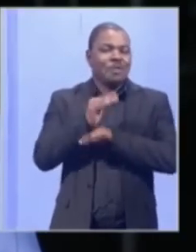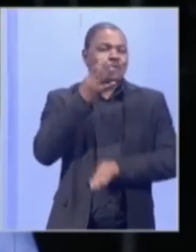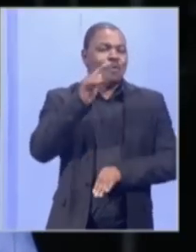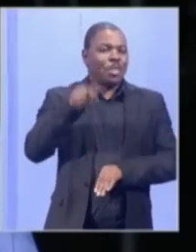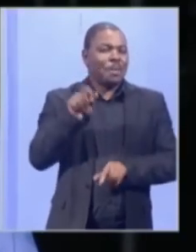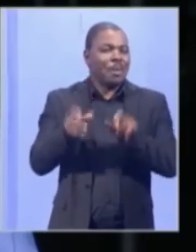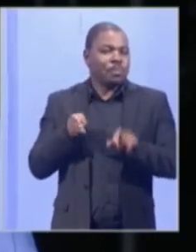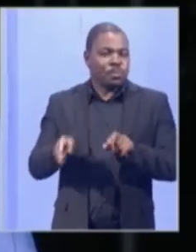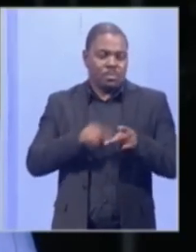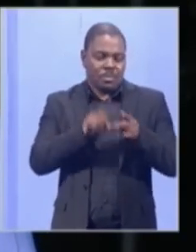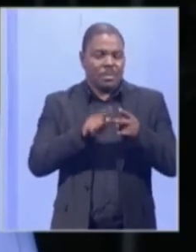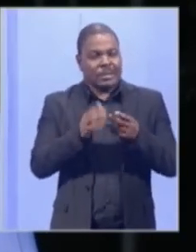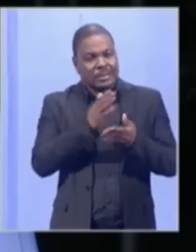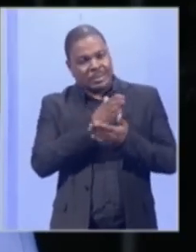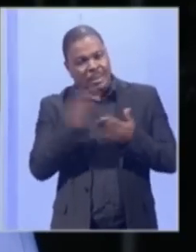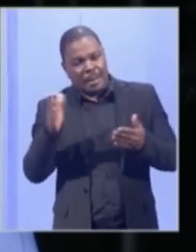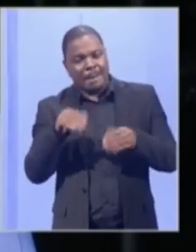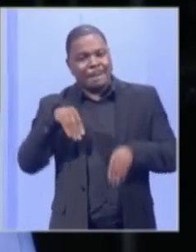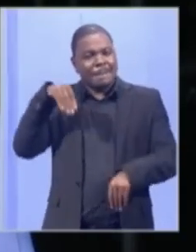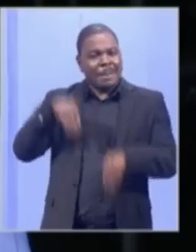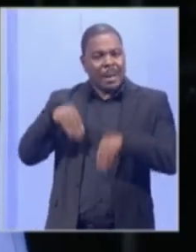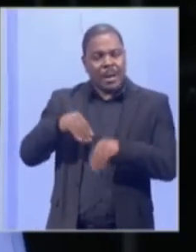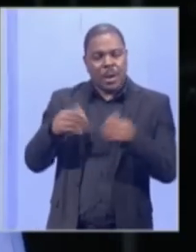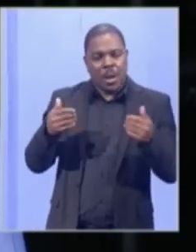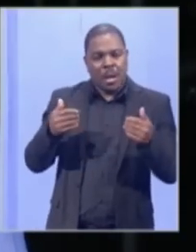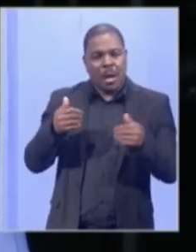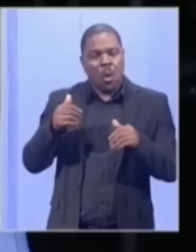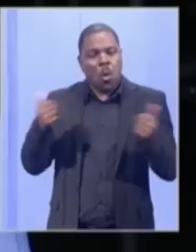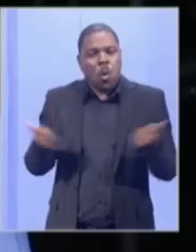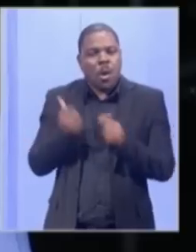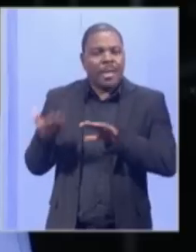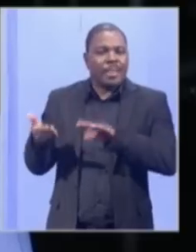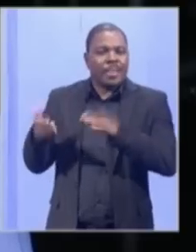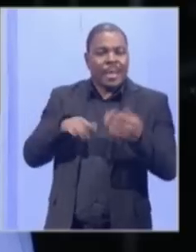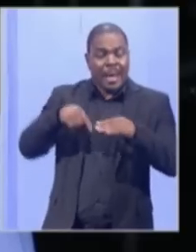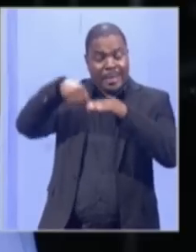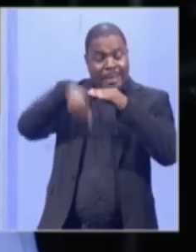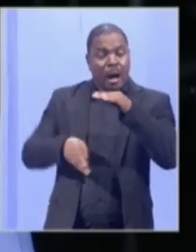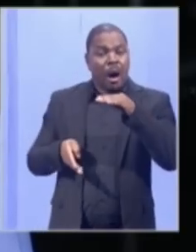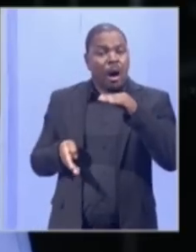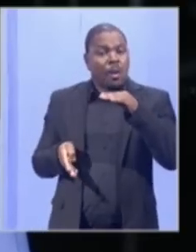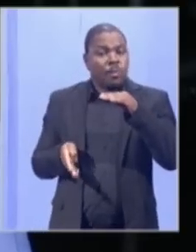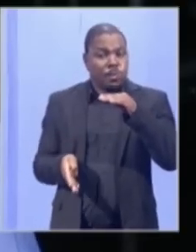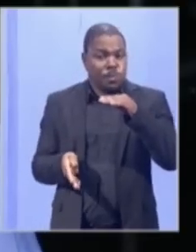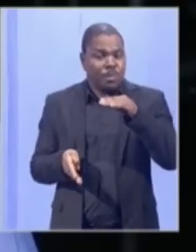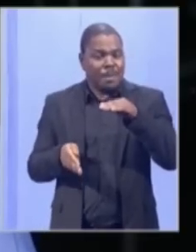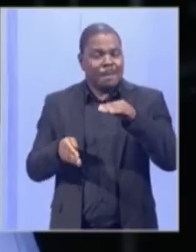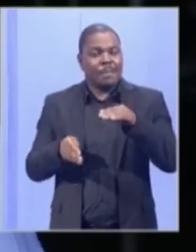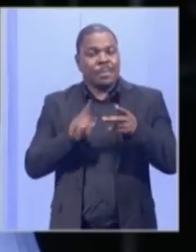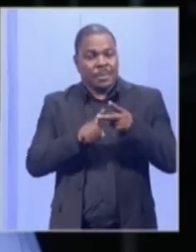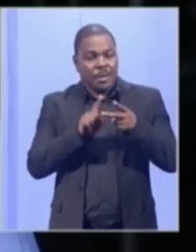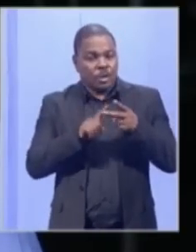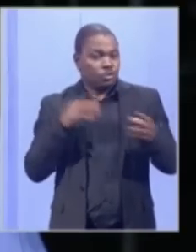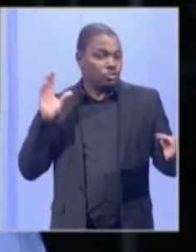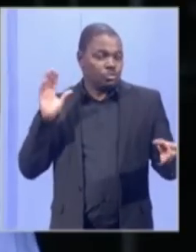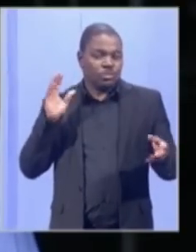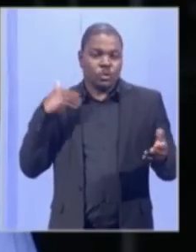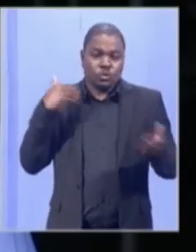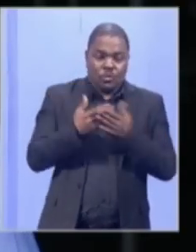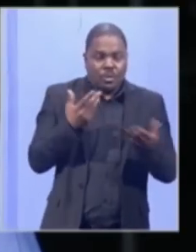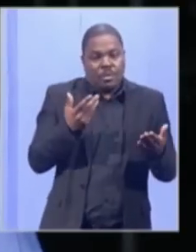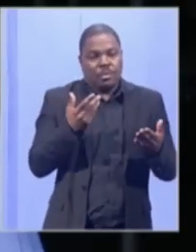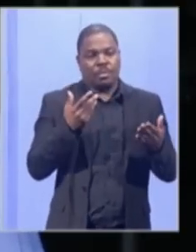gore go na le ba ipi ba ba se mo molaong ba ile goreng ba setse ba tlhokafetse ka fa tlase ga lefatshe kgotsa ka fa tlase ga moepo mme fela ga jana go fitlhela ga jana ga